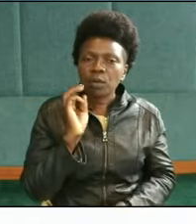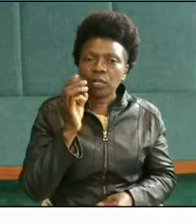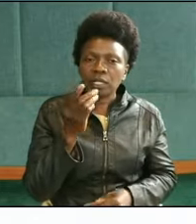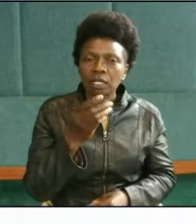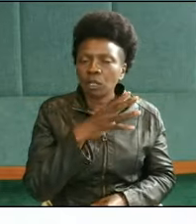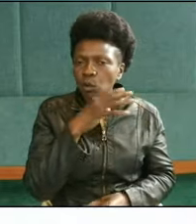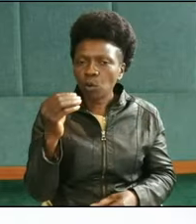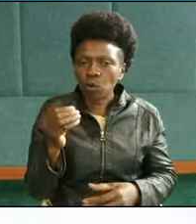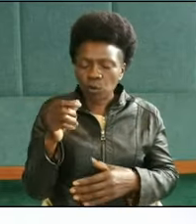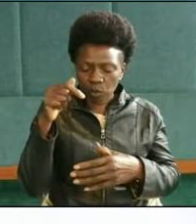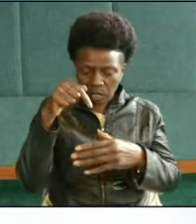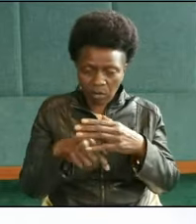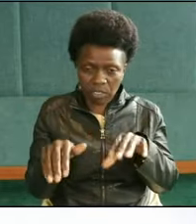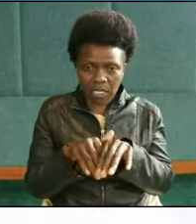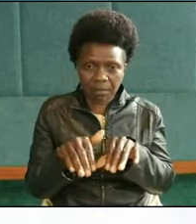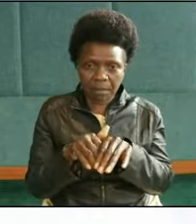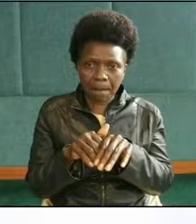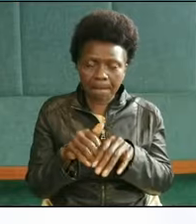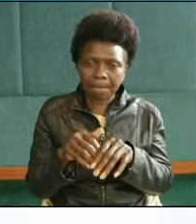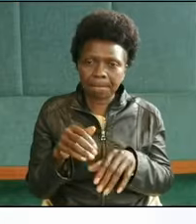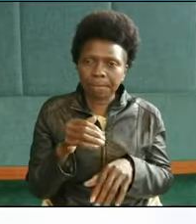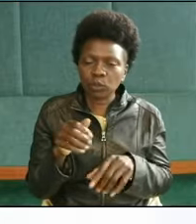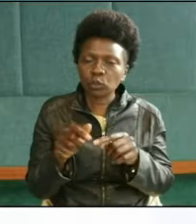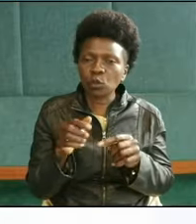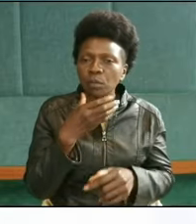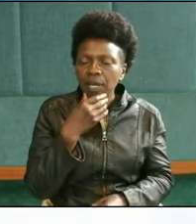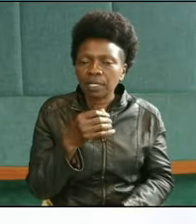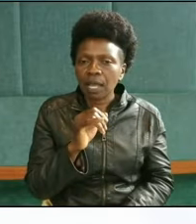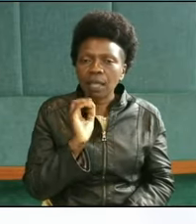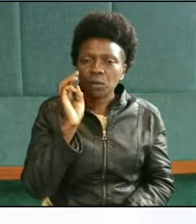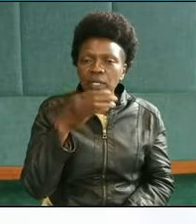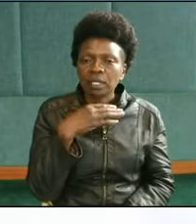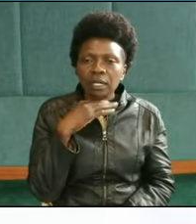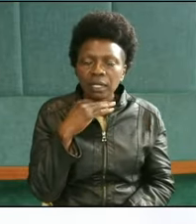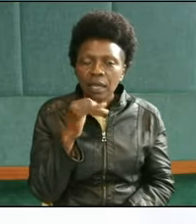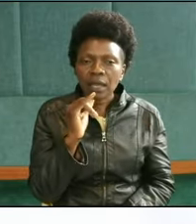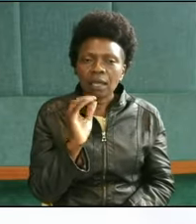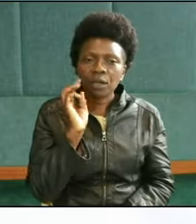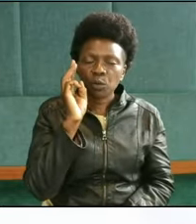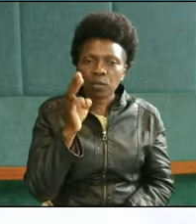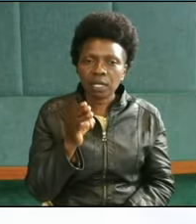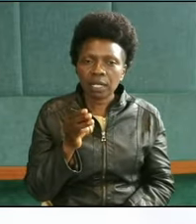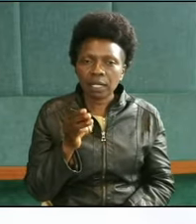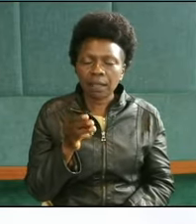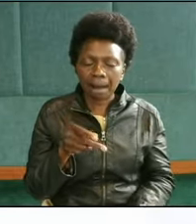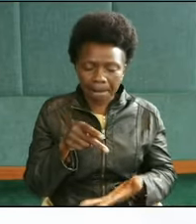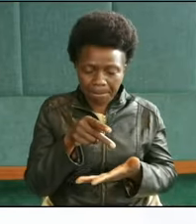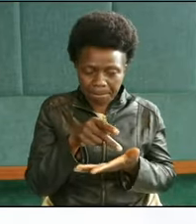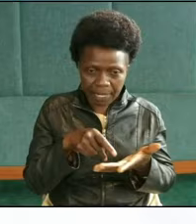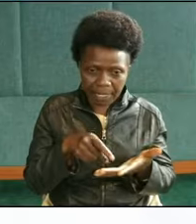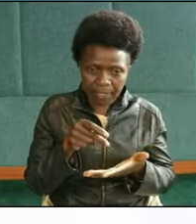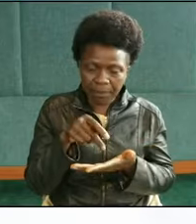I will go down as man. I will die, and I will pay the price for man.